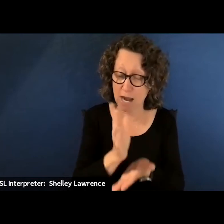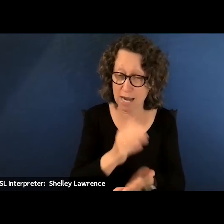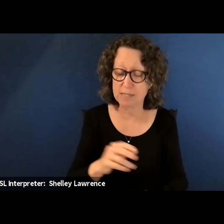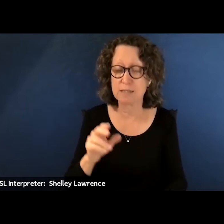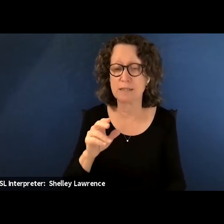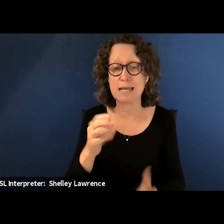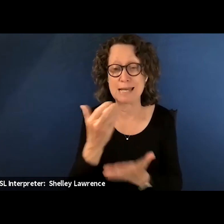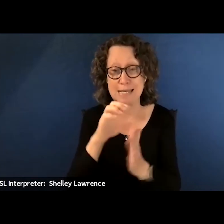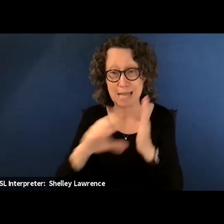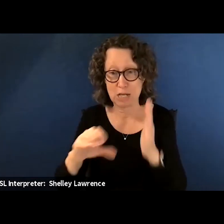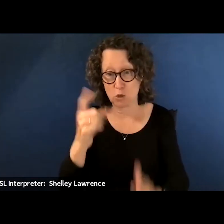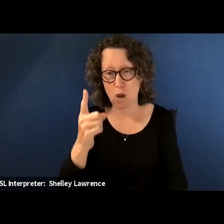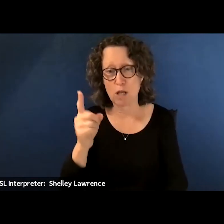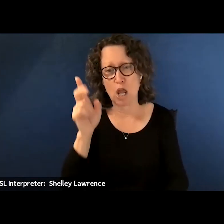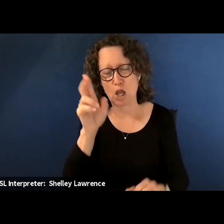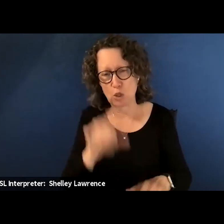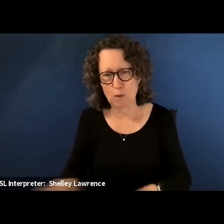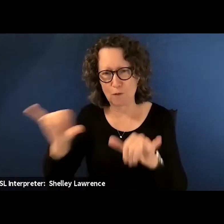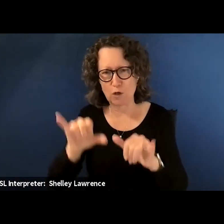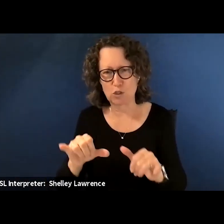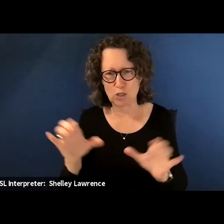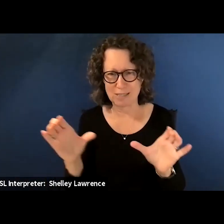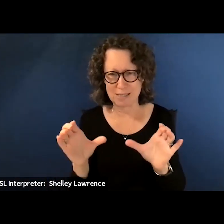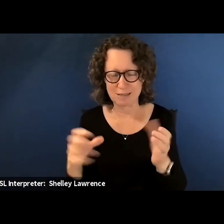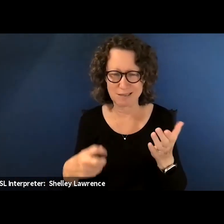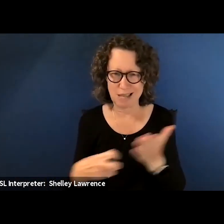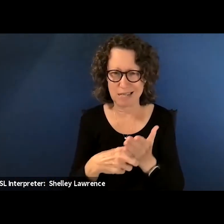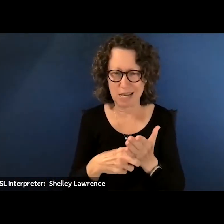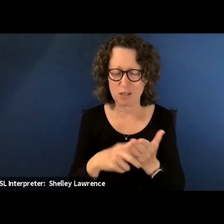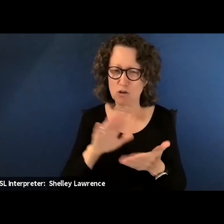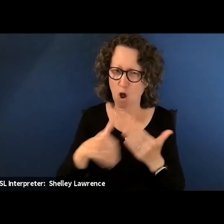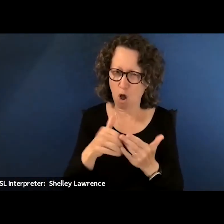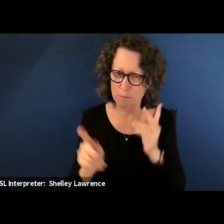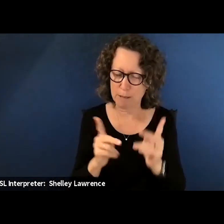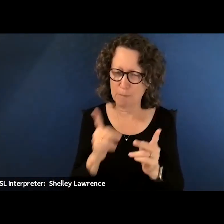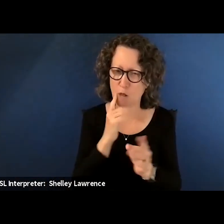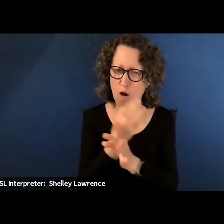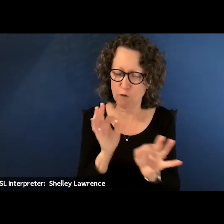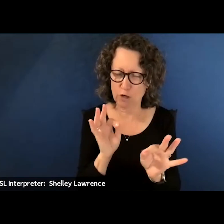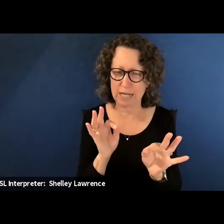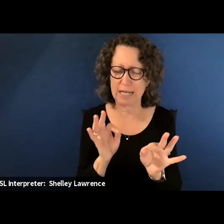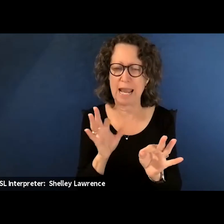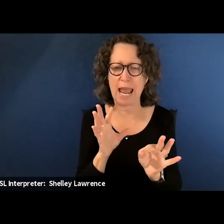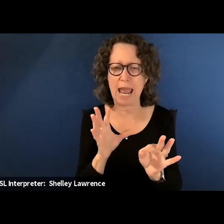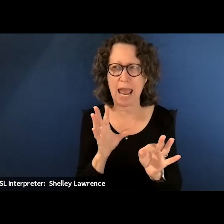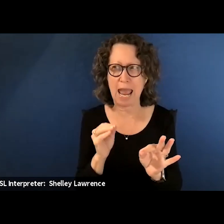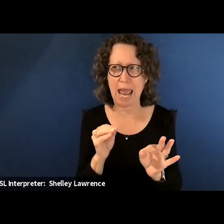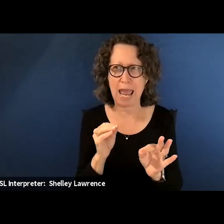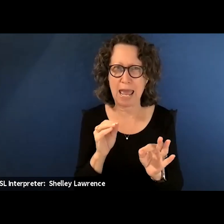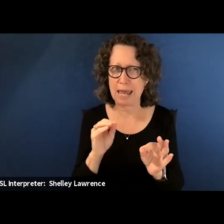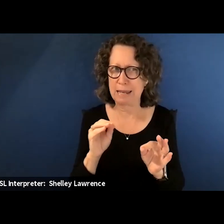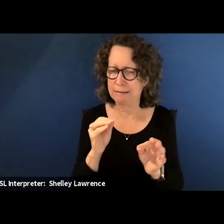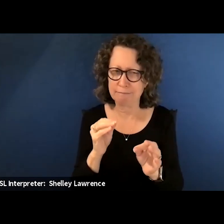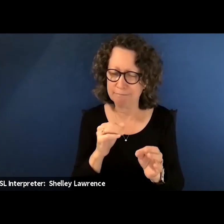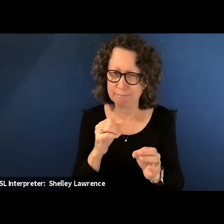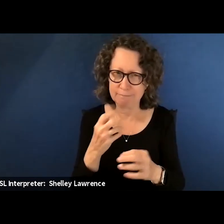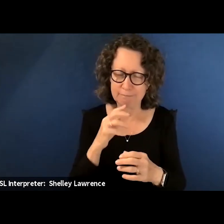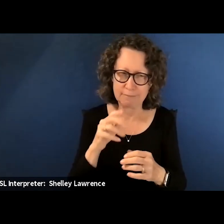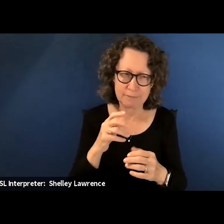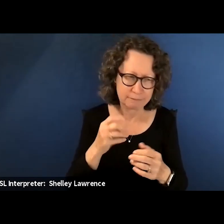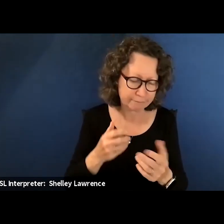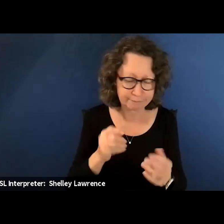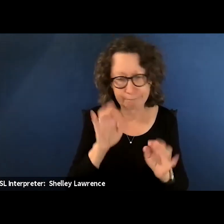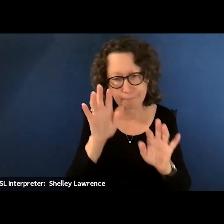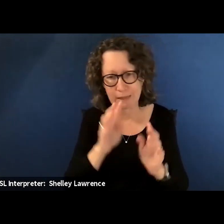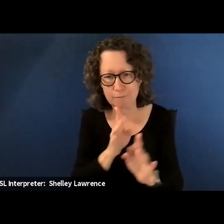Universal Citation. All people are by nature free and independent of inalienable rights. Among these, enjoying and defending life,